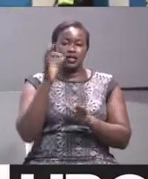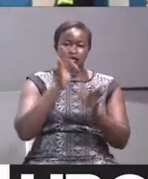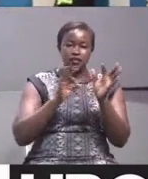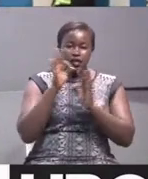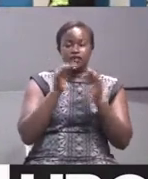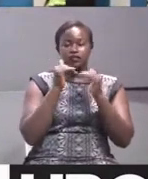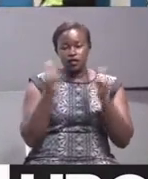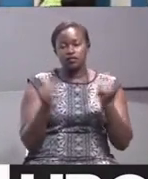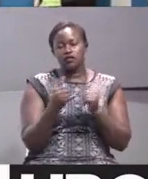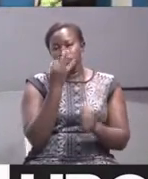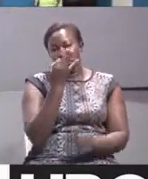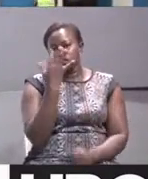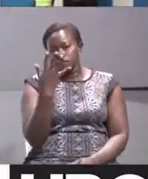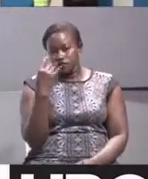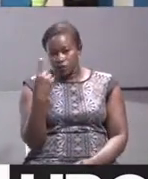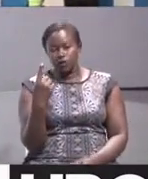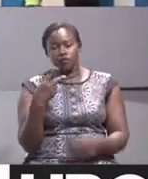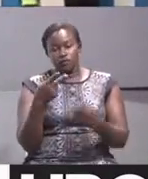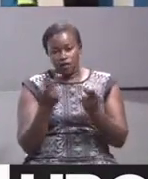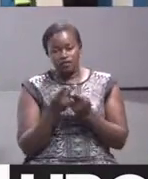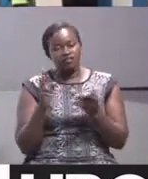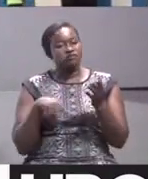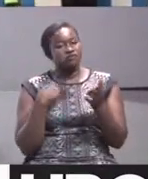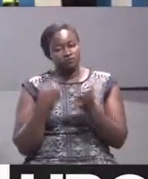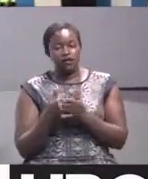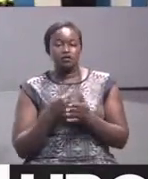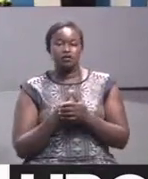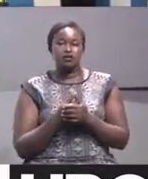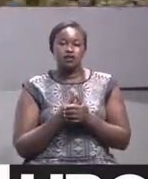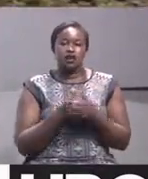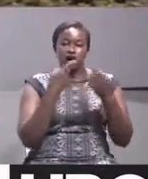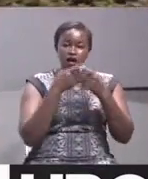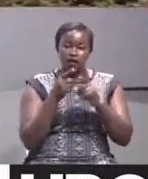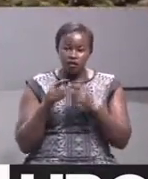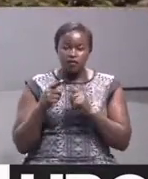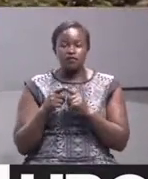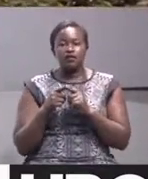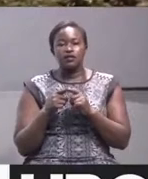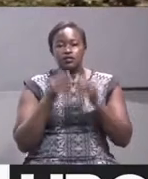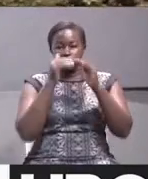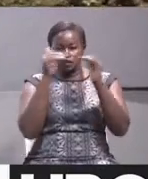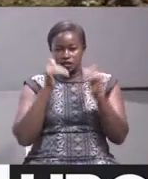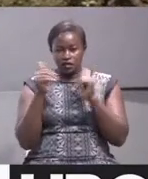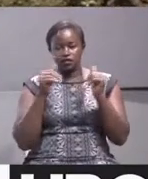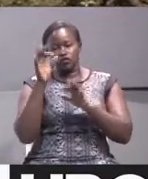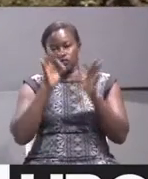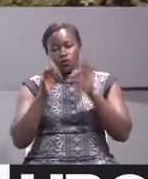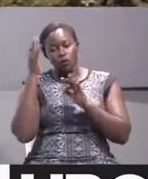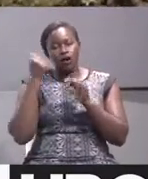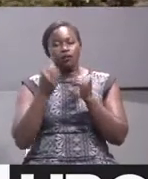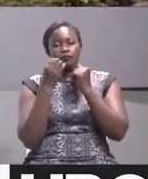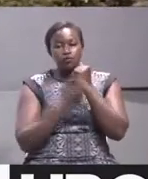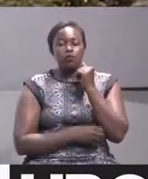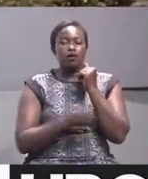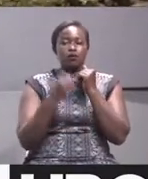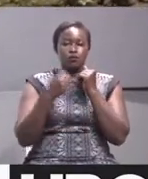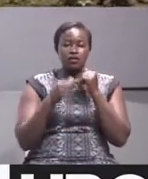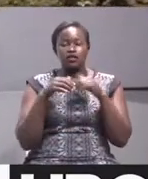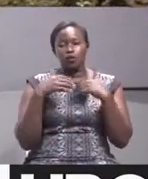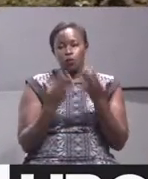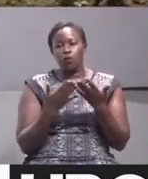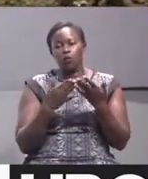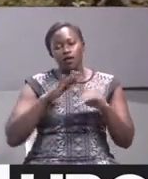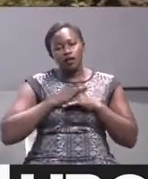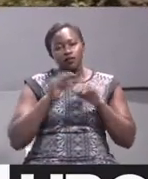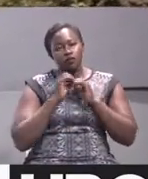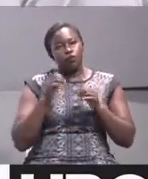stage, 351 sites have failed at different stages of design due to poor quality or inadequate water, 50